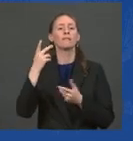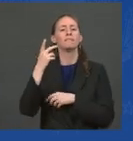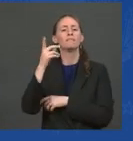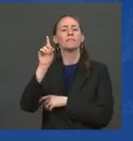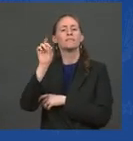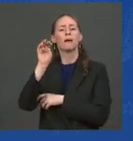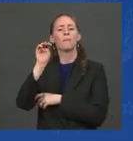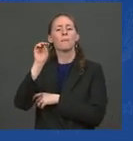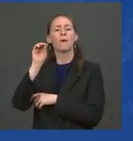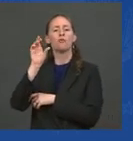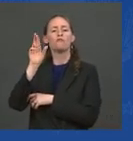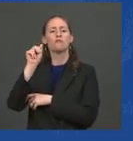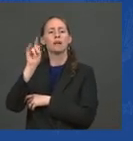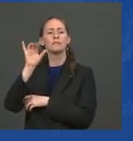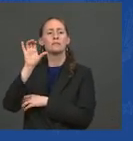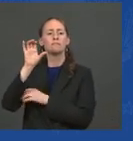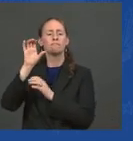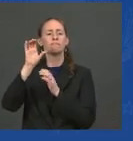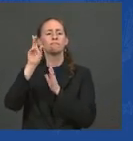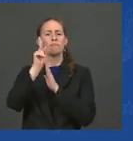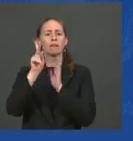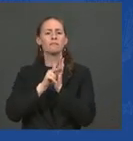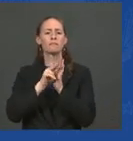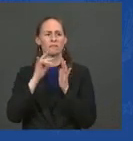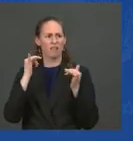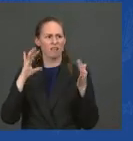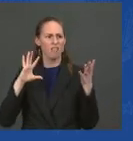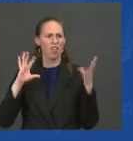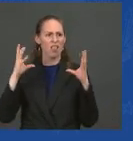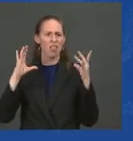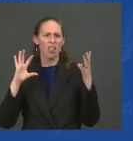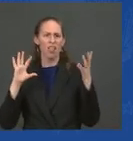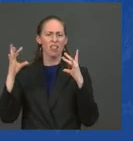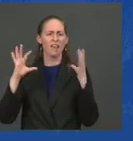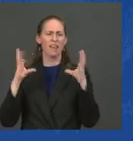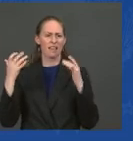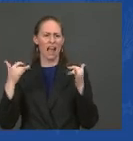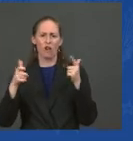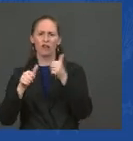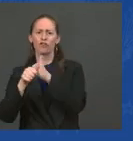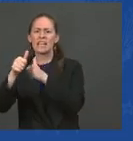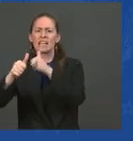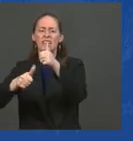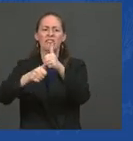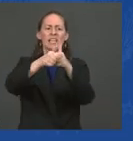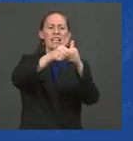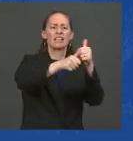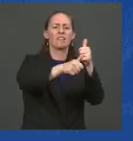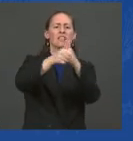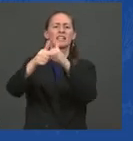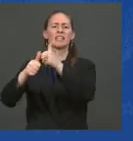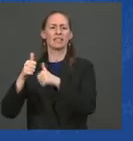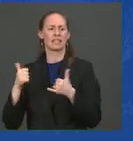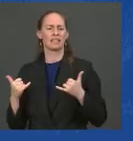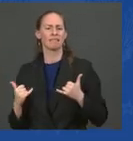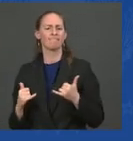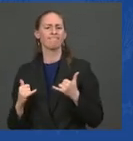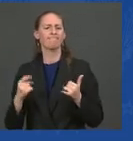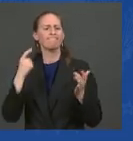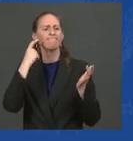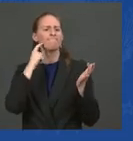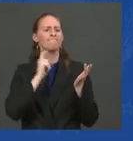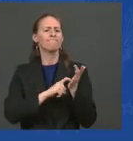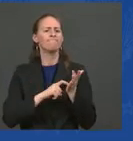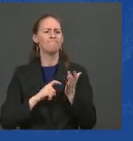under assault. We feel the same charge of history upon our own shoulders to act. We